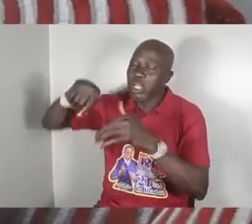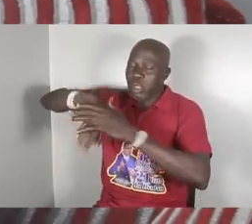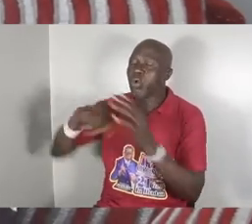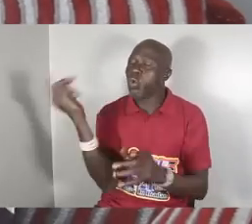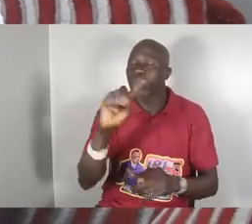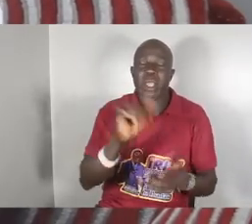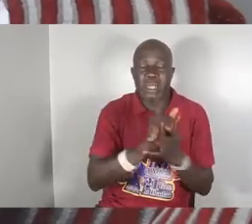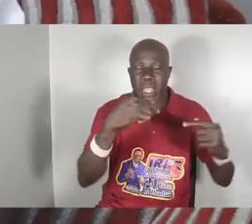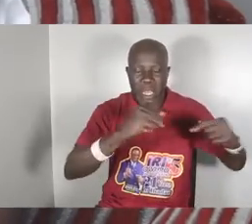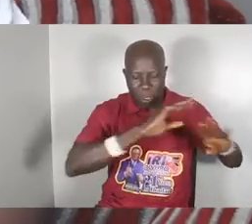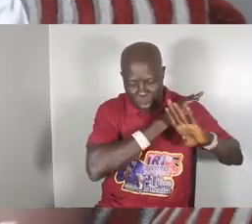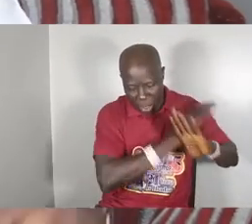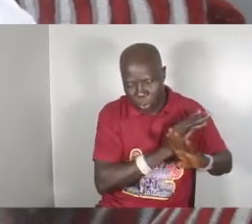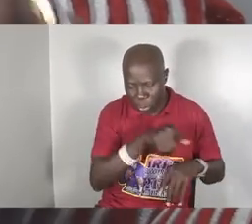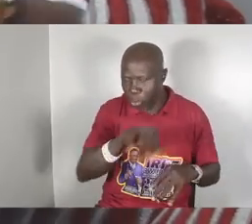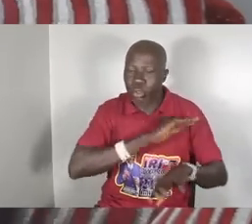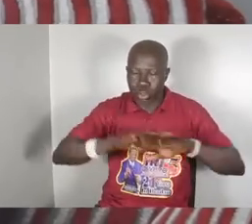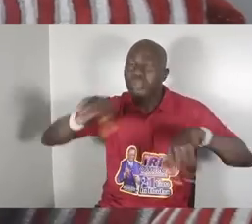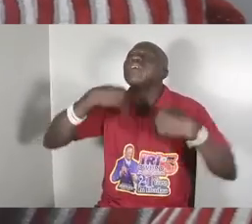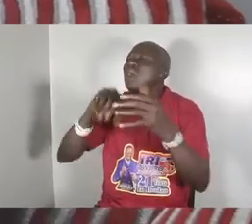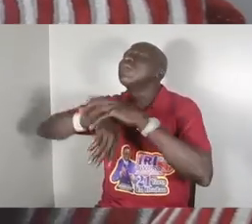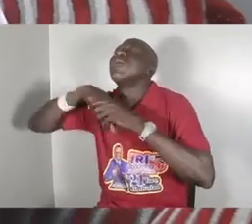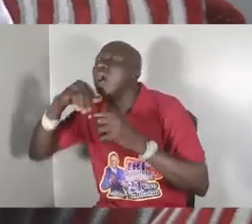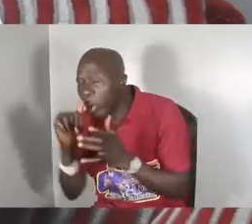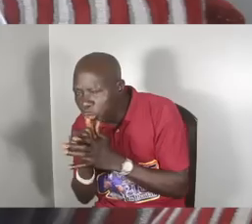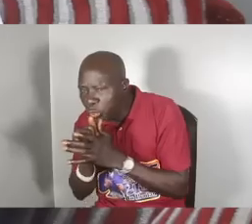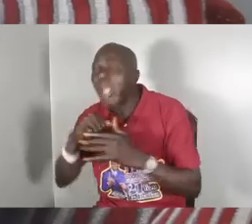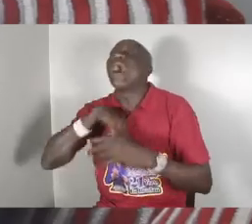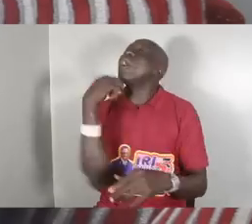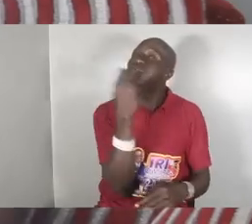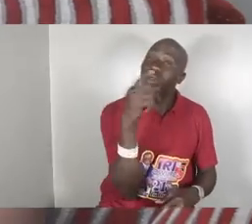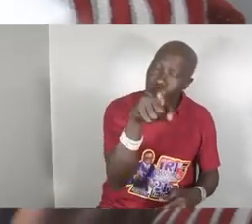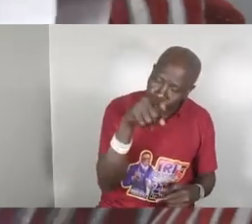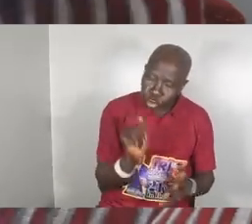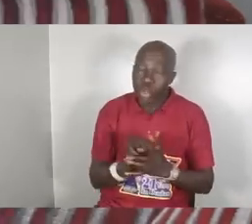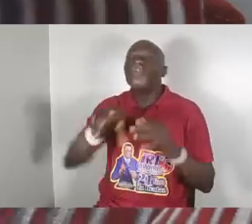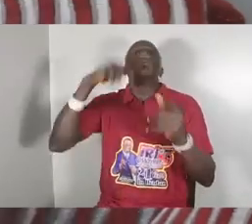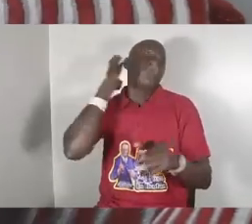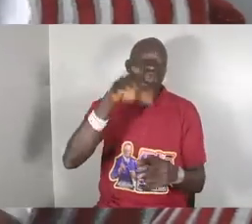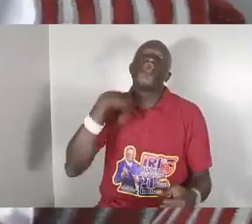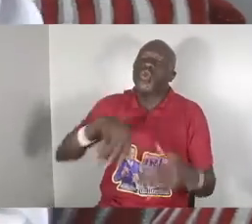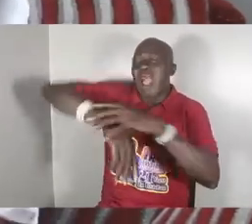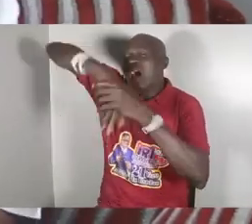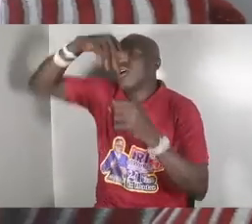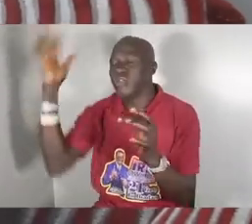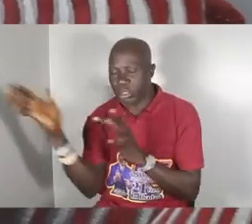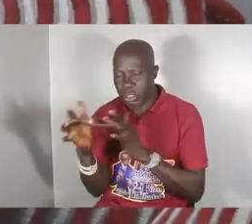authorize. Not suggest. Where you be kept. Okay, that they say you don't come out of it. I declare to you. Oh my God, come out of